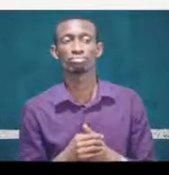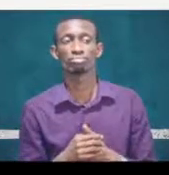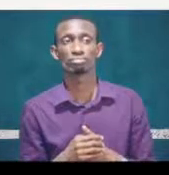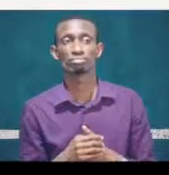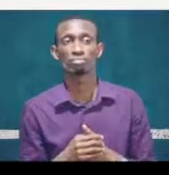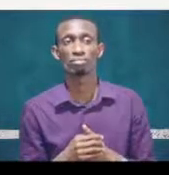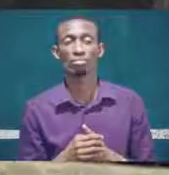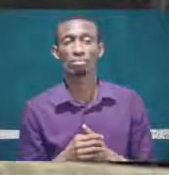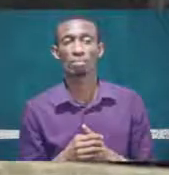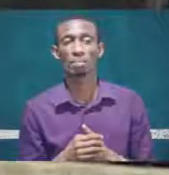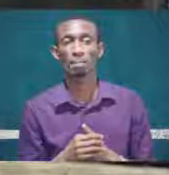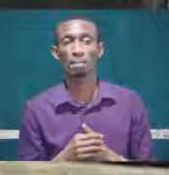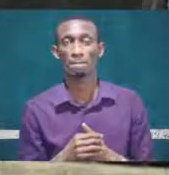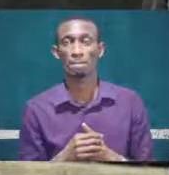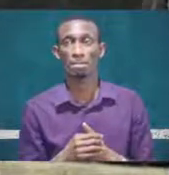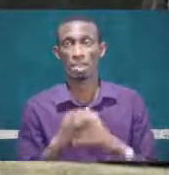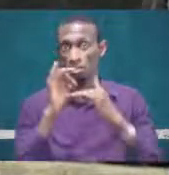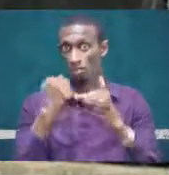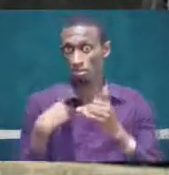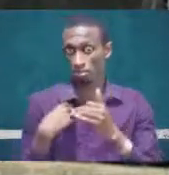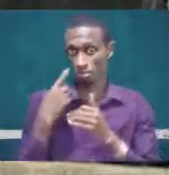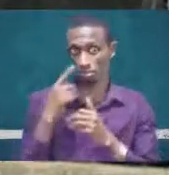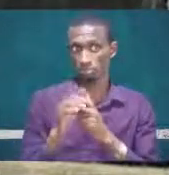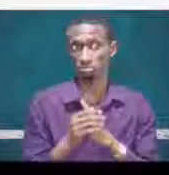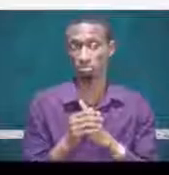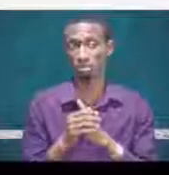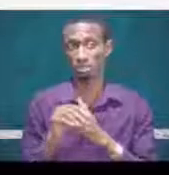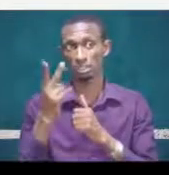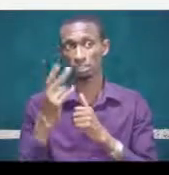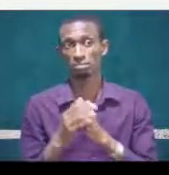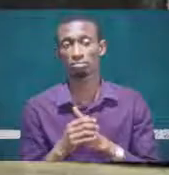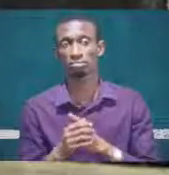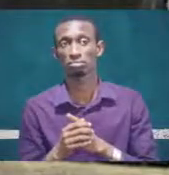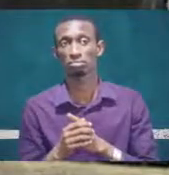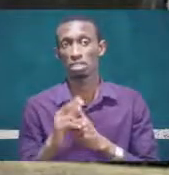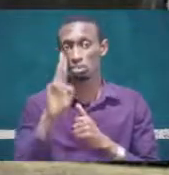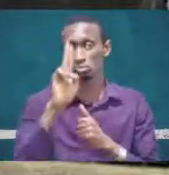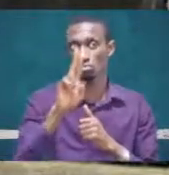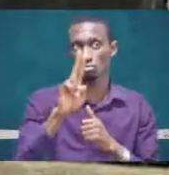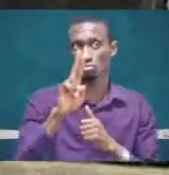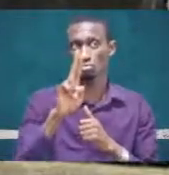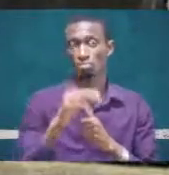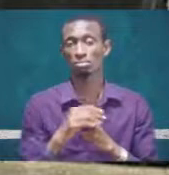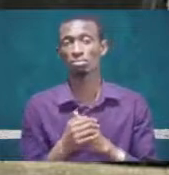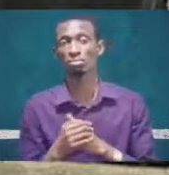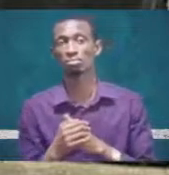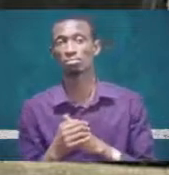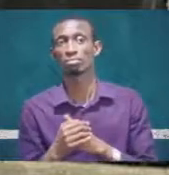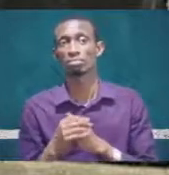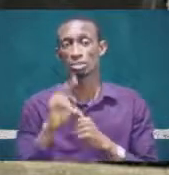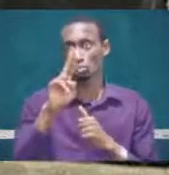That again, if I was to go for the second, which would be a U, first,